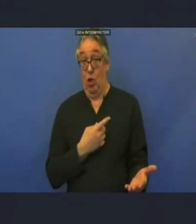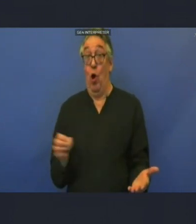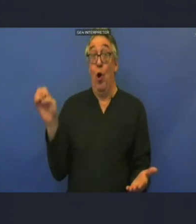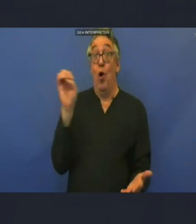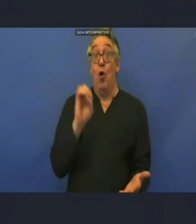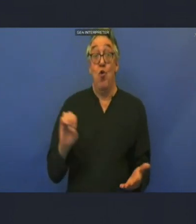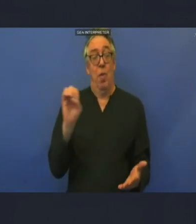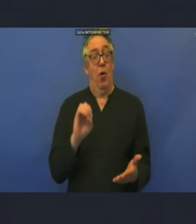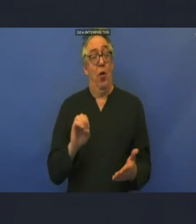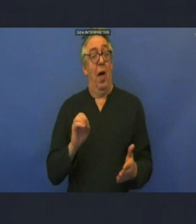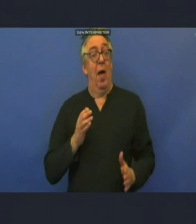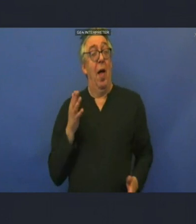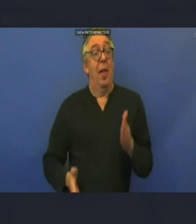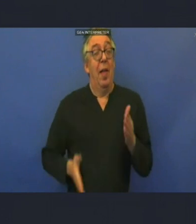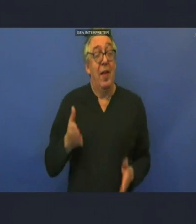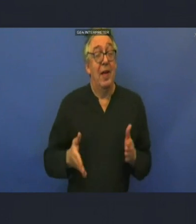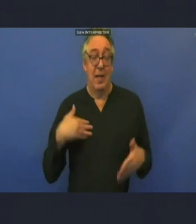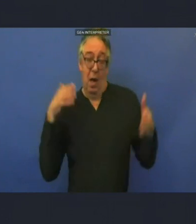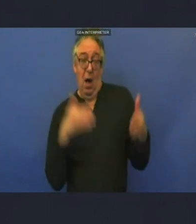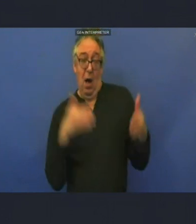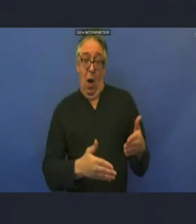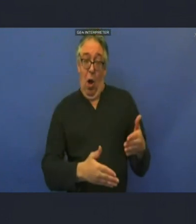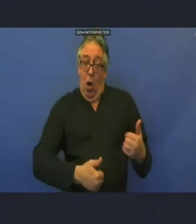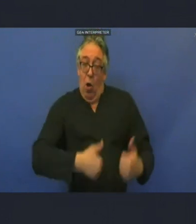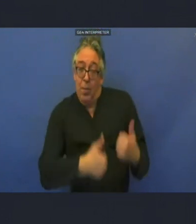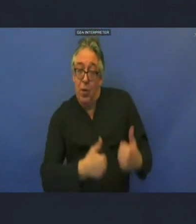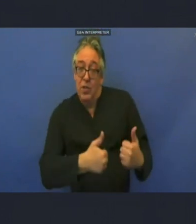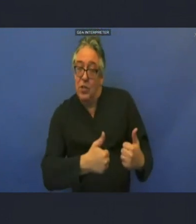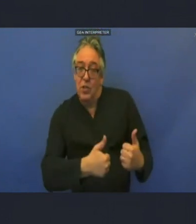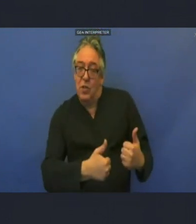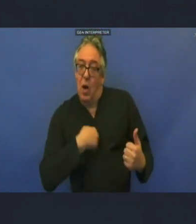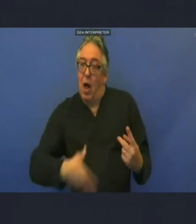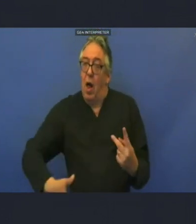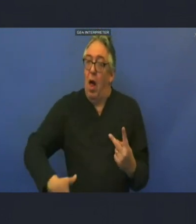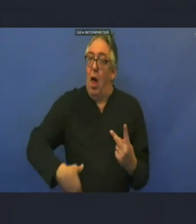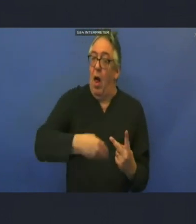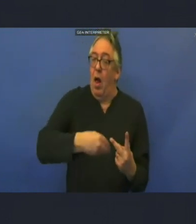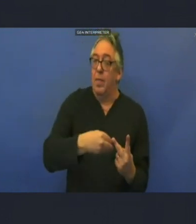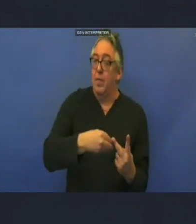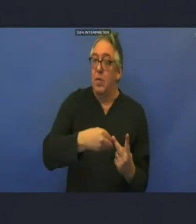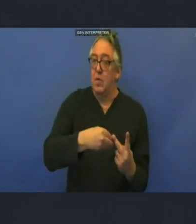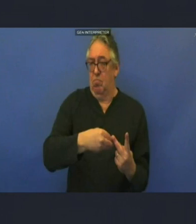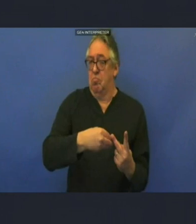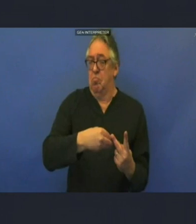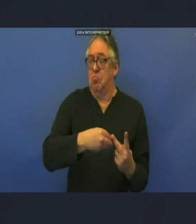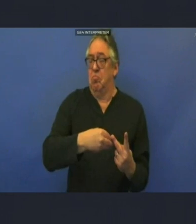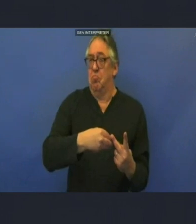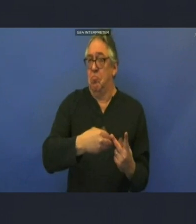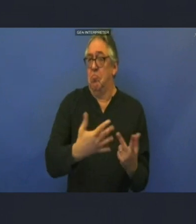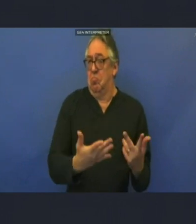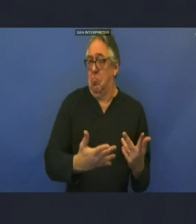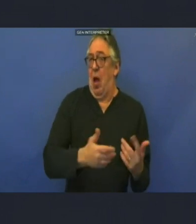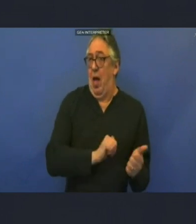second pillar. The pillar, our heart is the competition, but still we have a second pillar, which